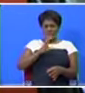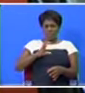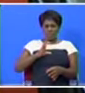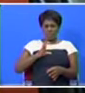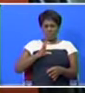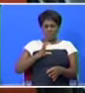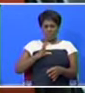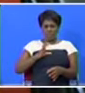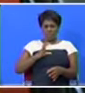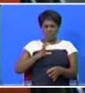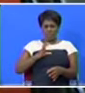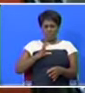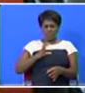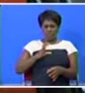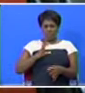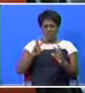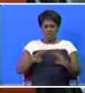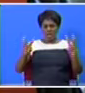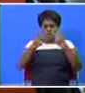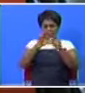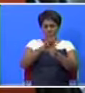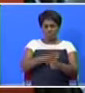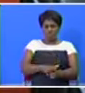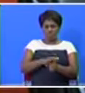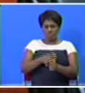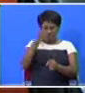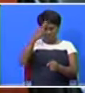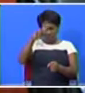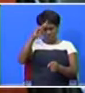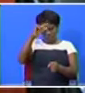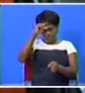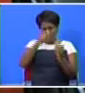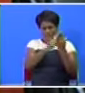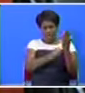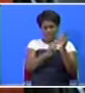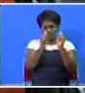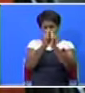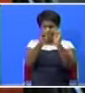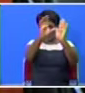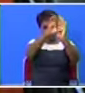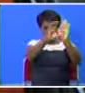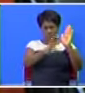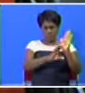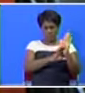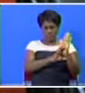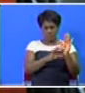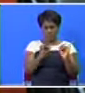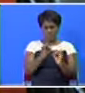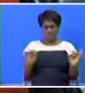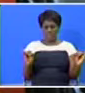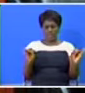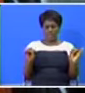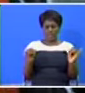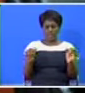expected, pursuant to the national values and principles of governance in Article 10 of the Constitution, to be transparent and